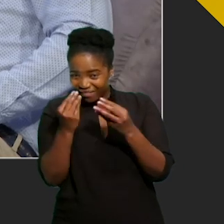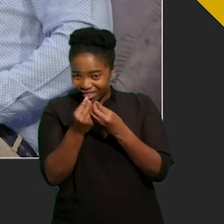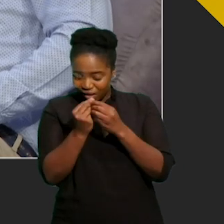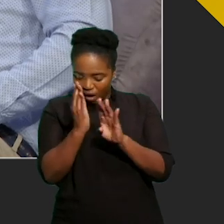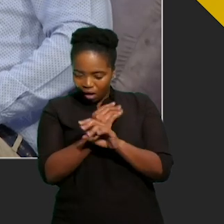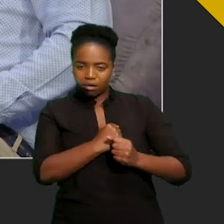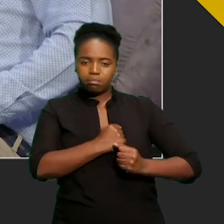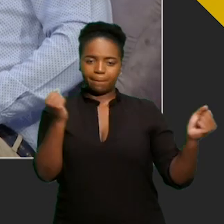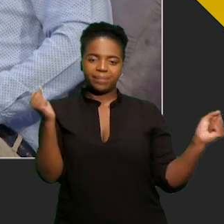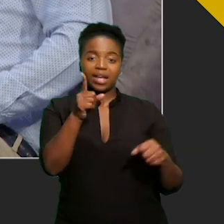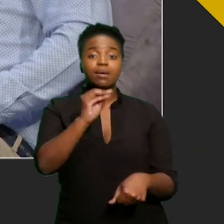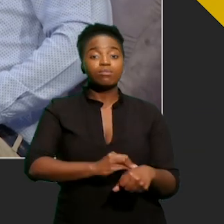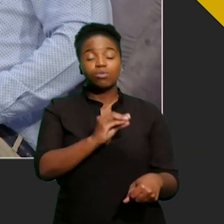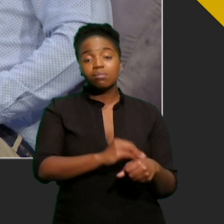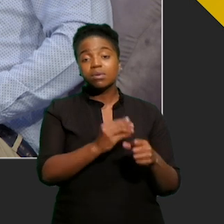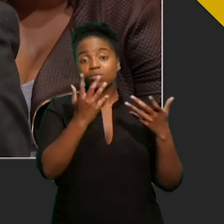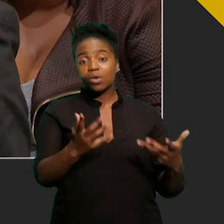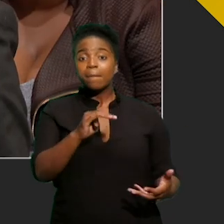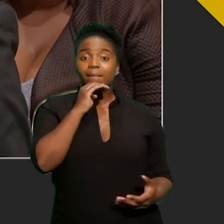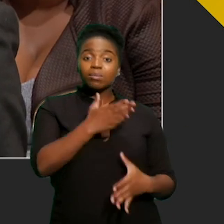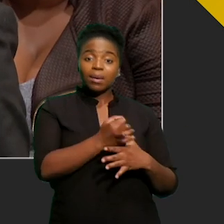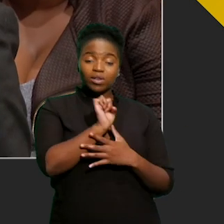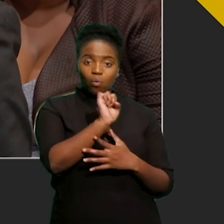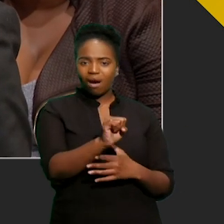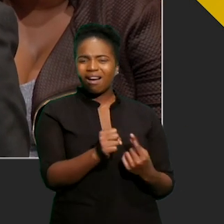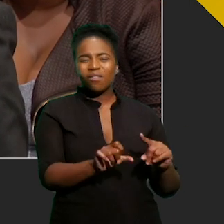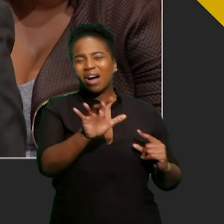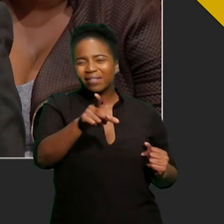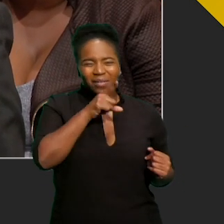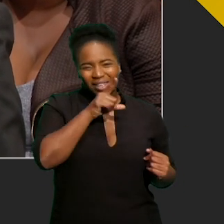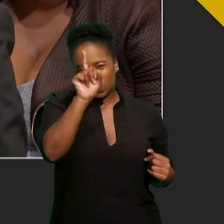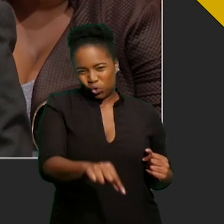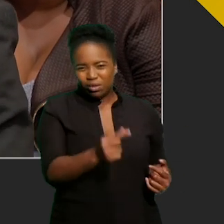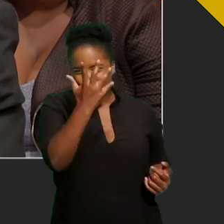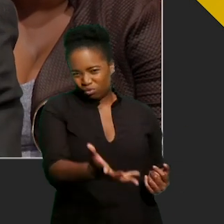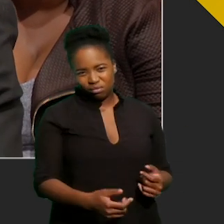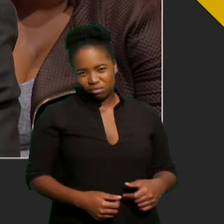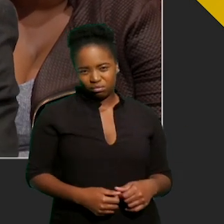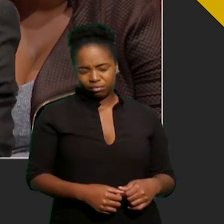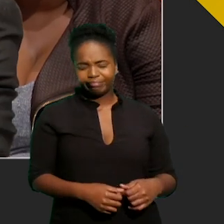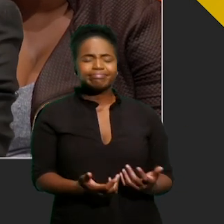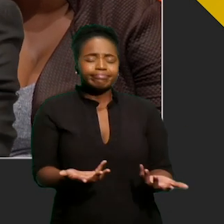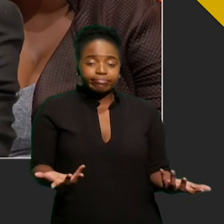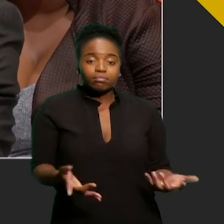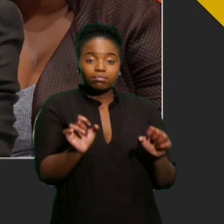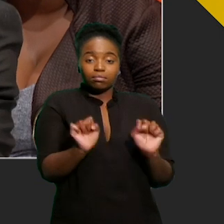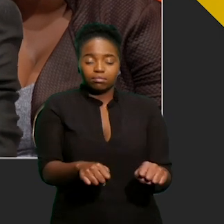And then he goes to thinking, and that's how you've thrown a career away for 5,000 rands. That's how cheap you are. So yes, that's why